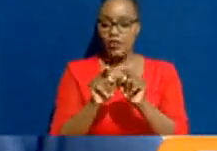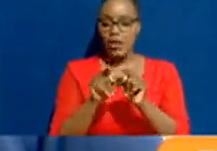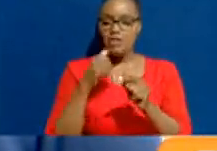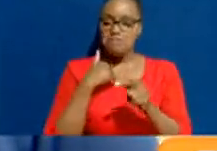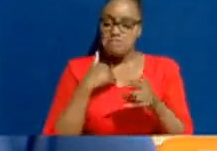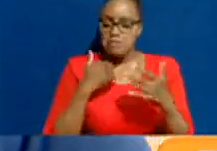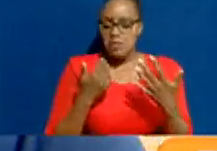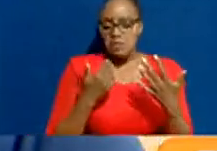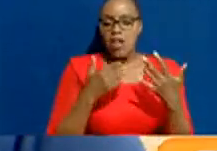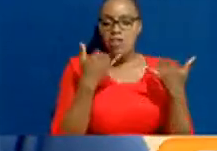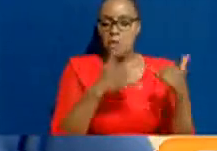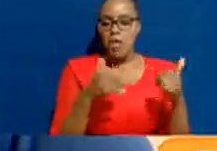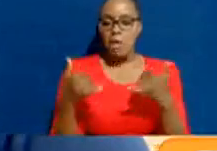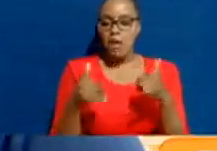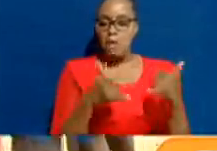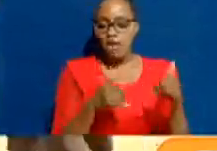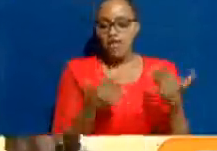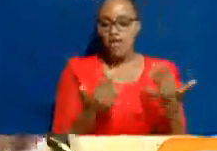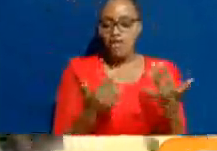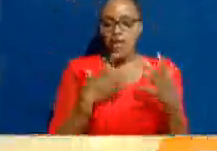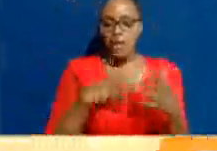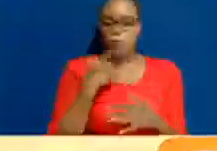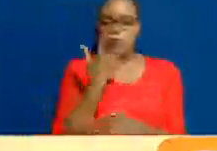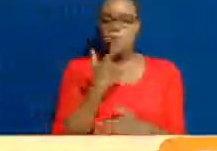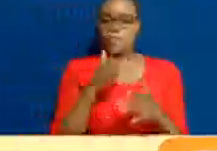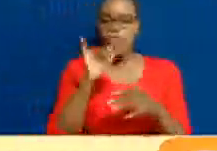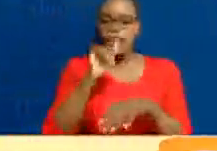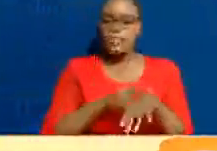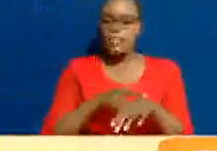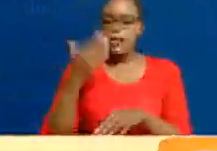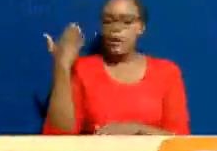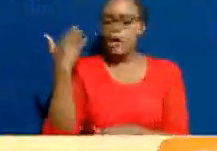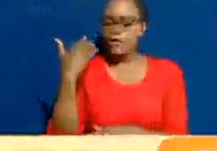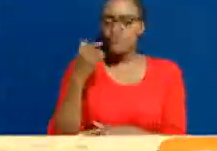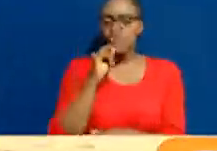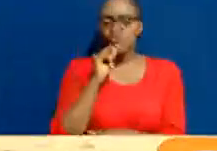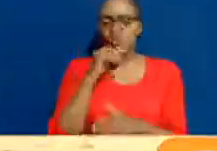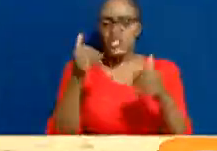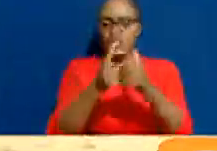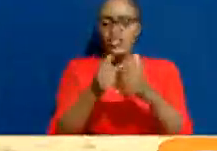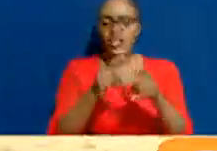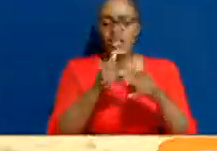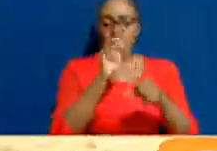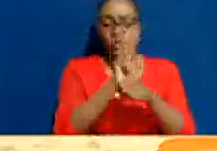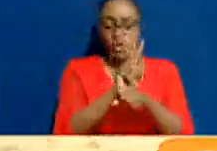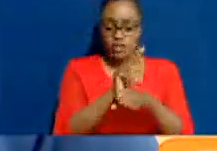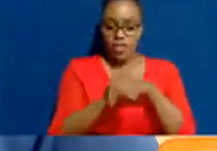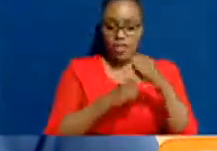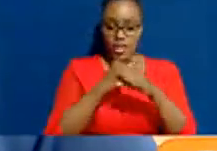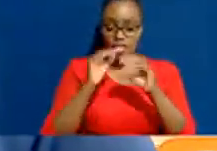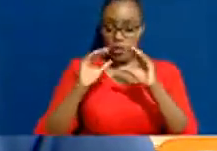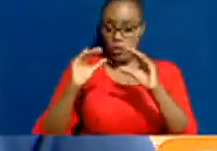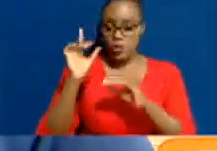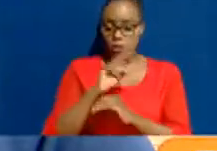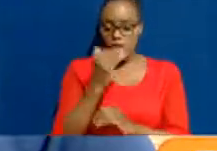nikazoea michezo za zile watu walikuwa nasema nyakati huo ni za kivulana. Miaka 12 nilianza coaching timu ya